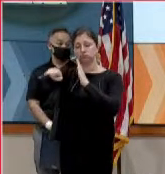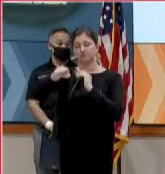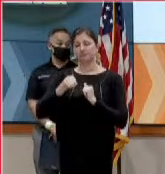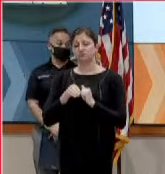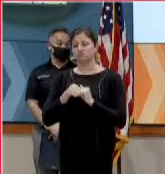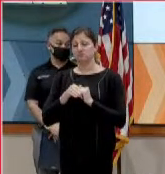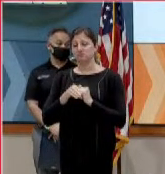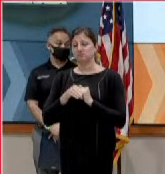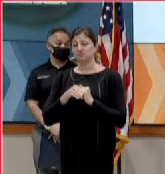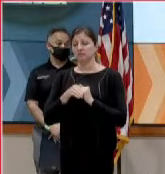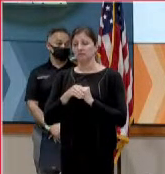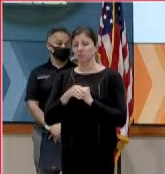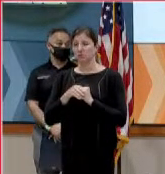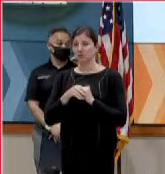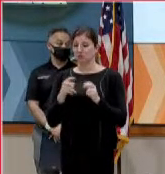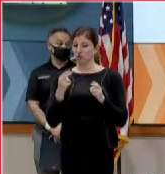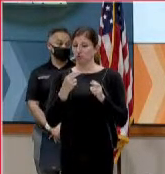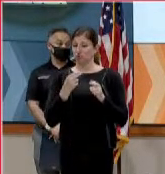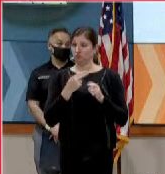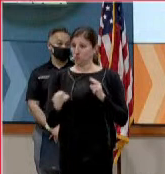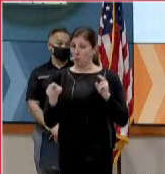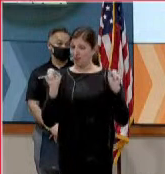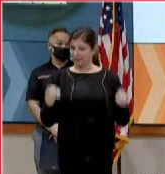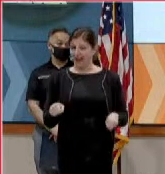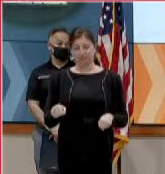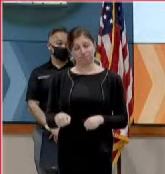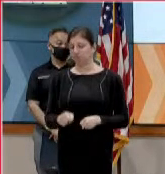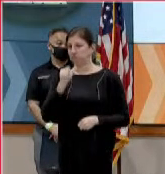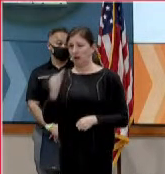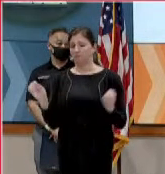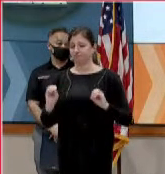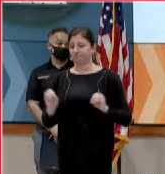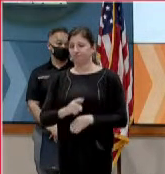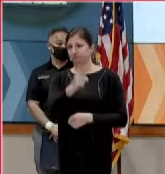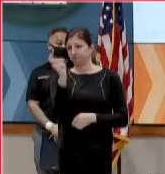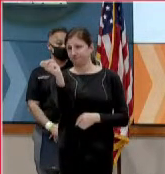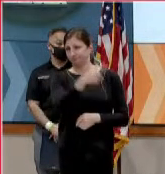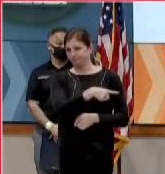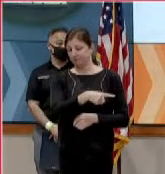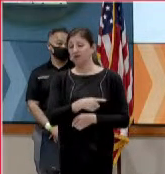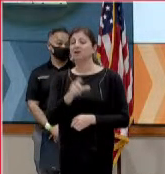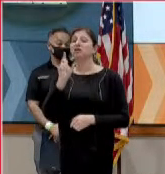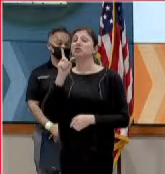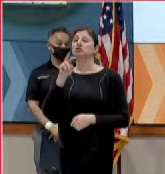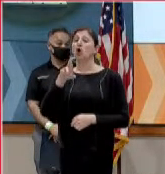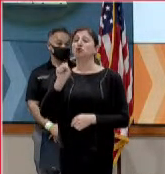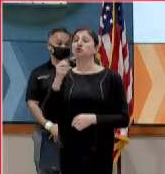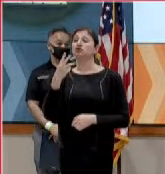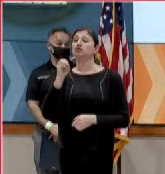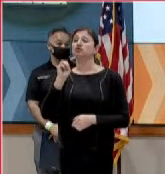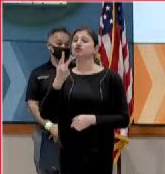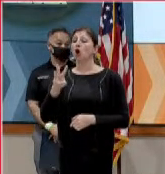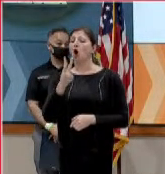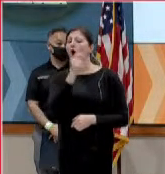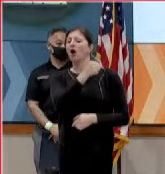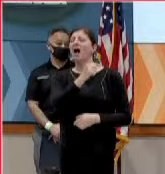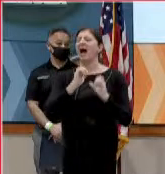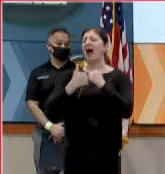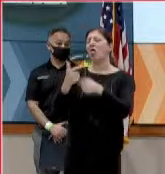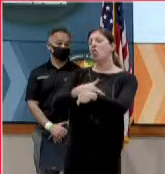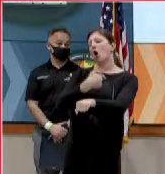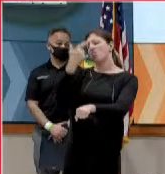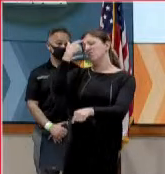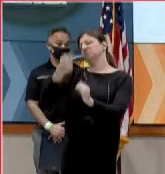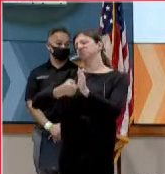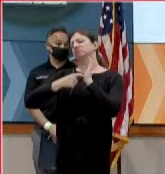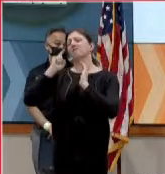there are no shortcuts. And for Dr. Shaw, how long do you think it will take to flatten the